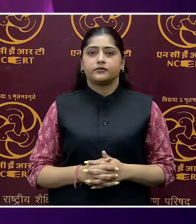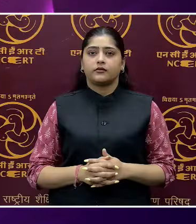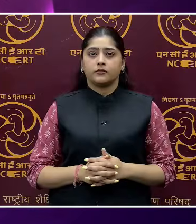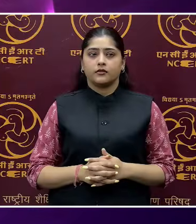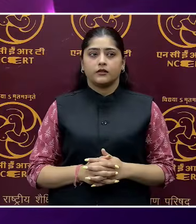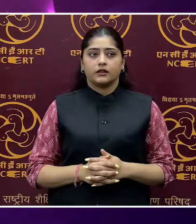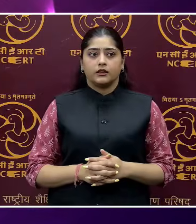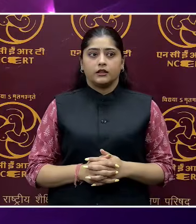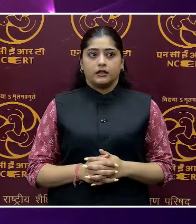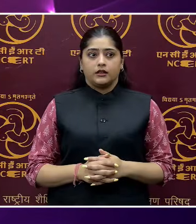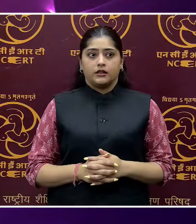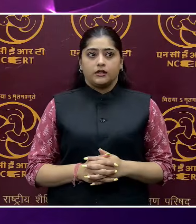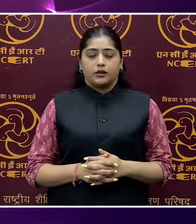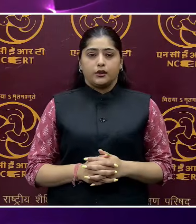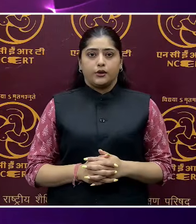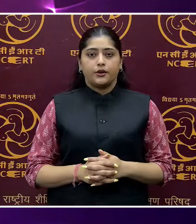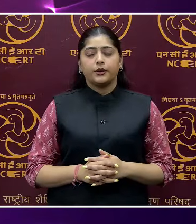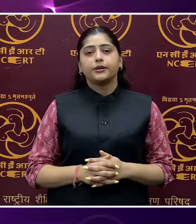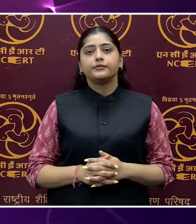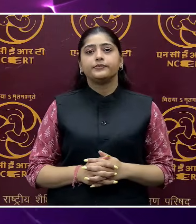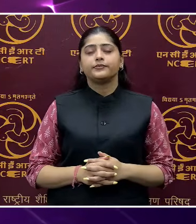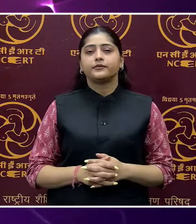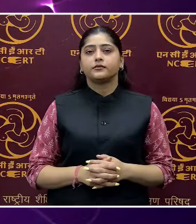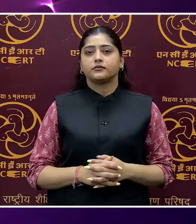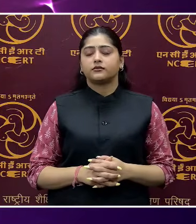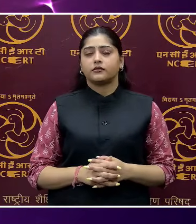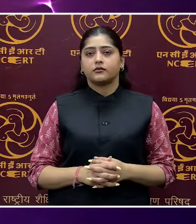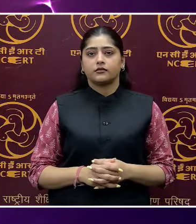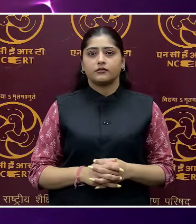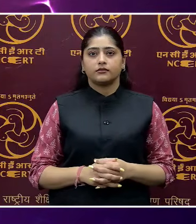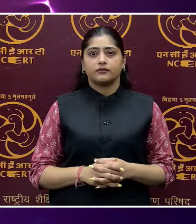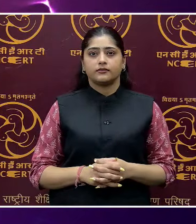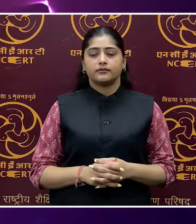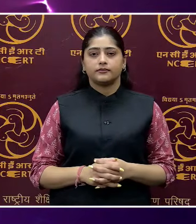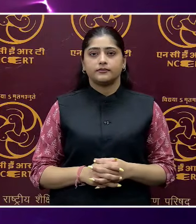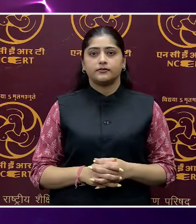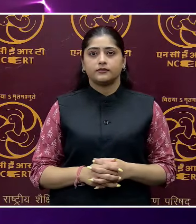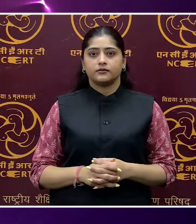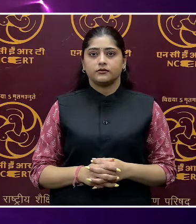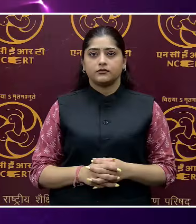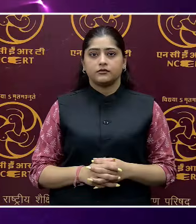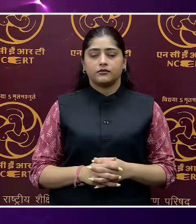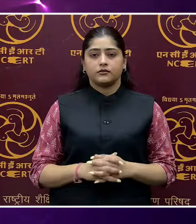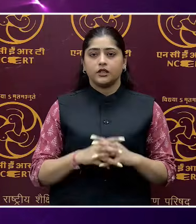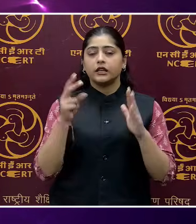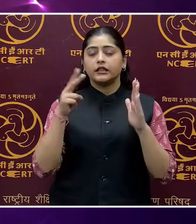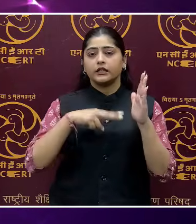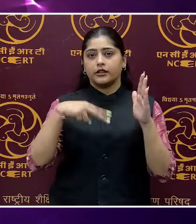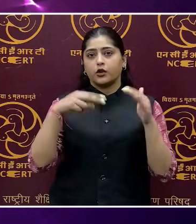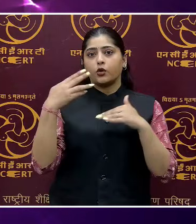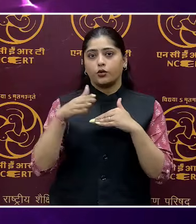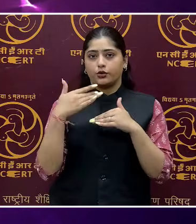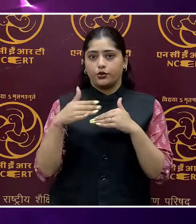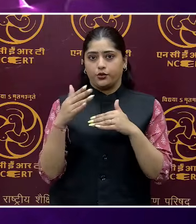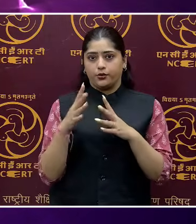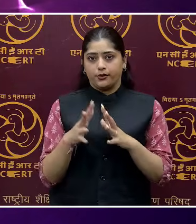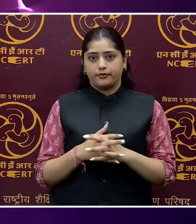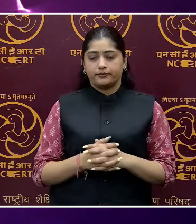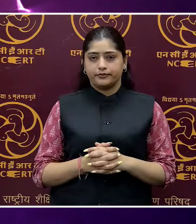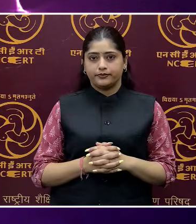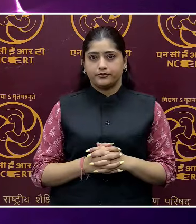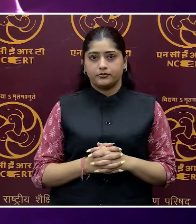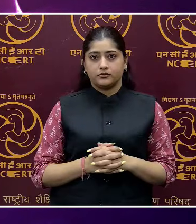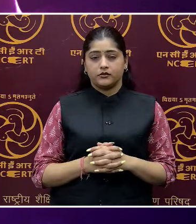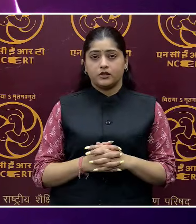of a matter. The greater the space between the particles, greater the possibility of the particle being compressed.